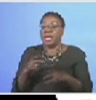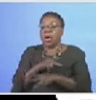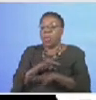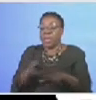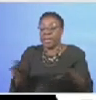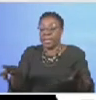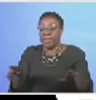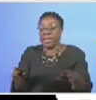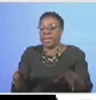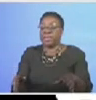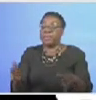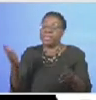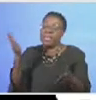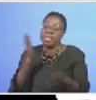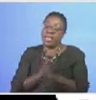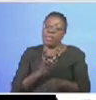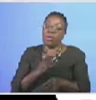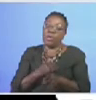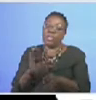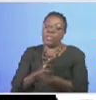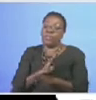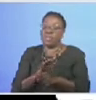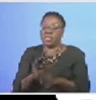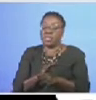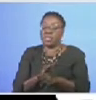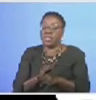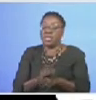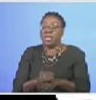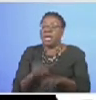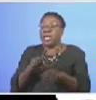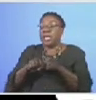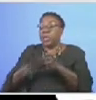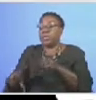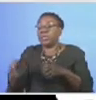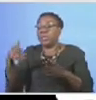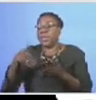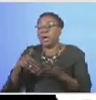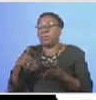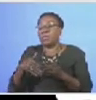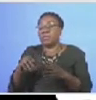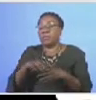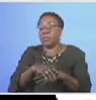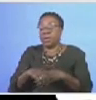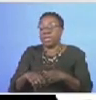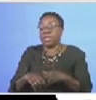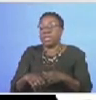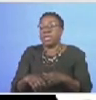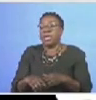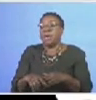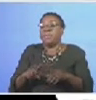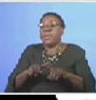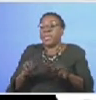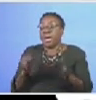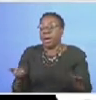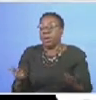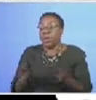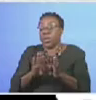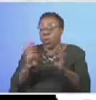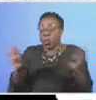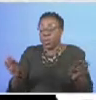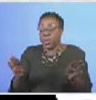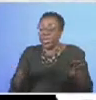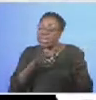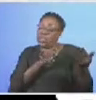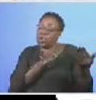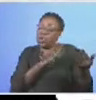has certainly put a hit on his business to the tune of thousands of dollars. But with borders open, he's hoping